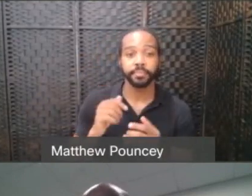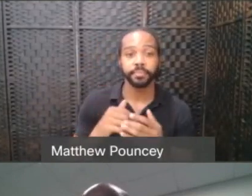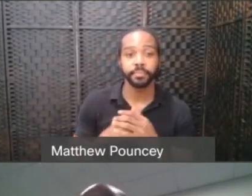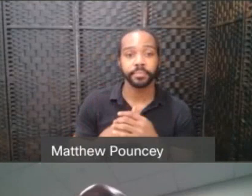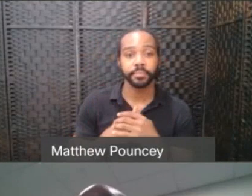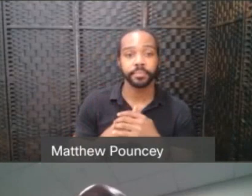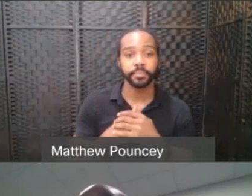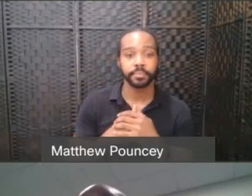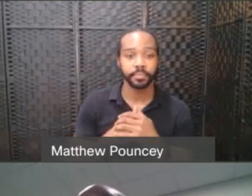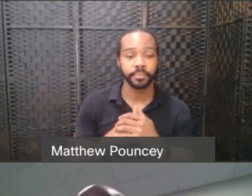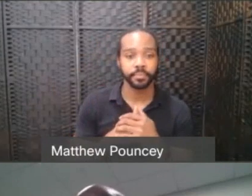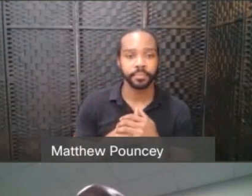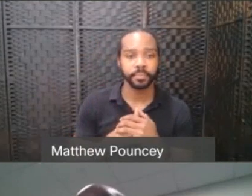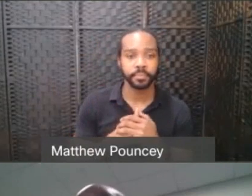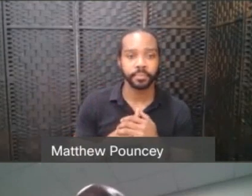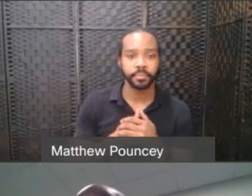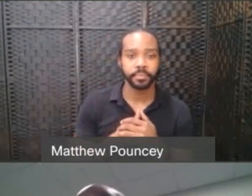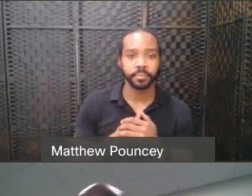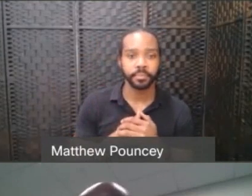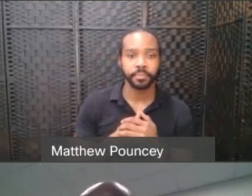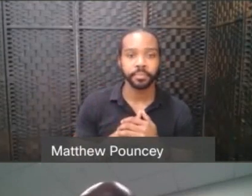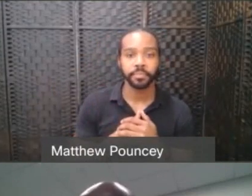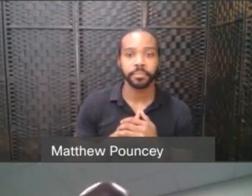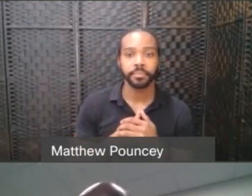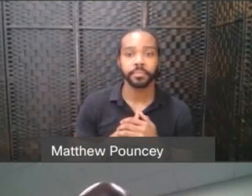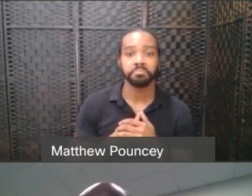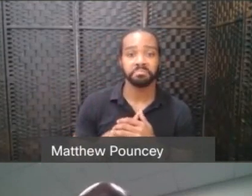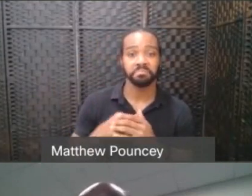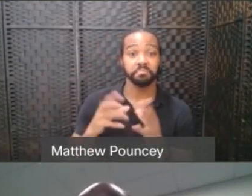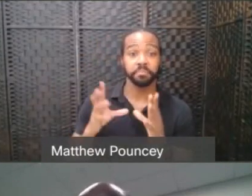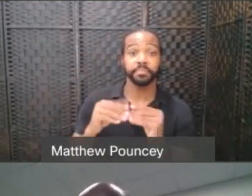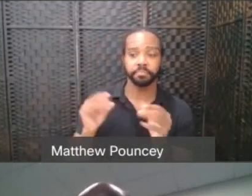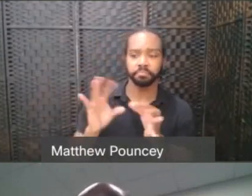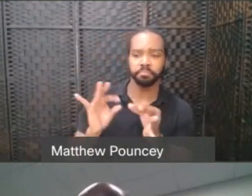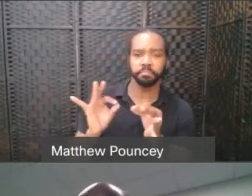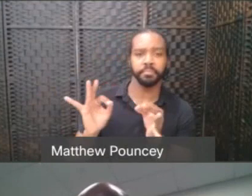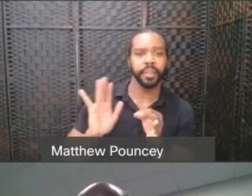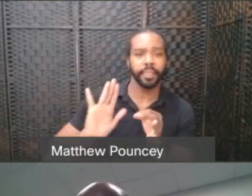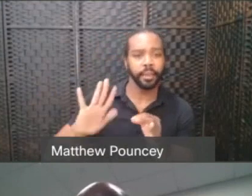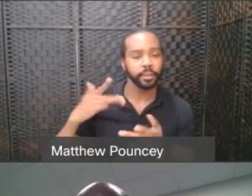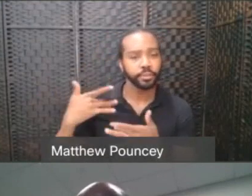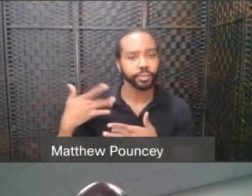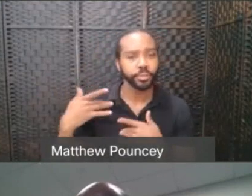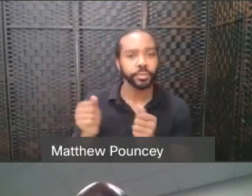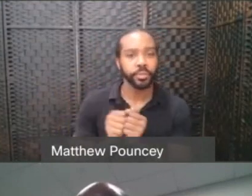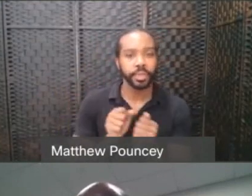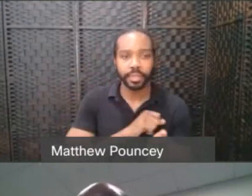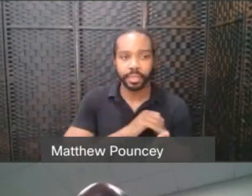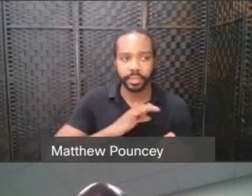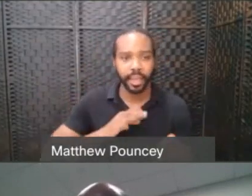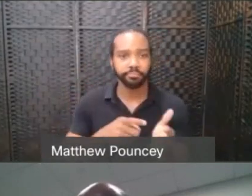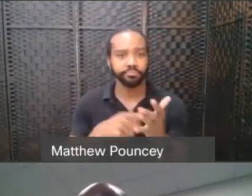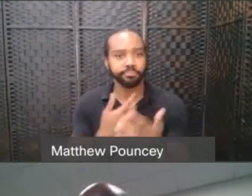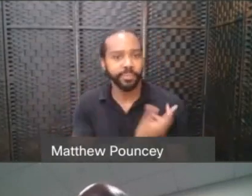have stated their concerns with their staff being vaccinated and